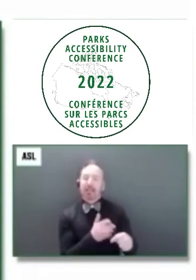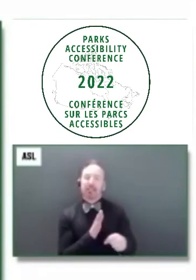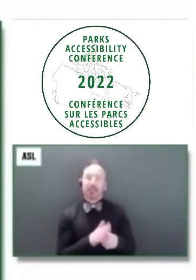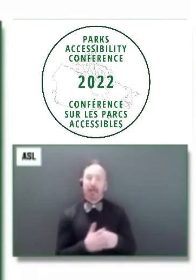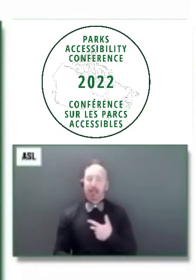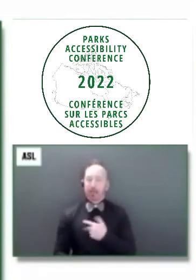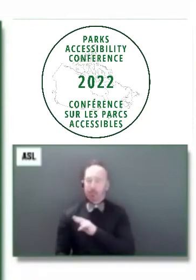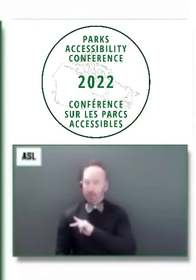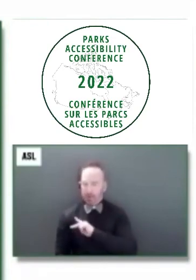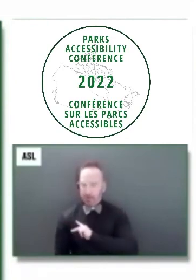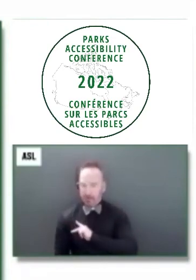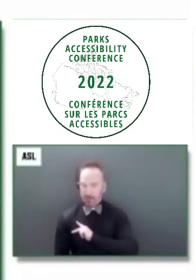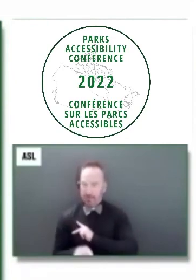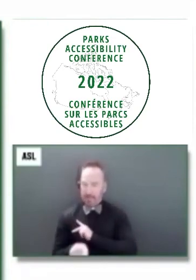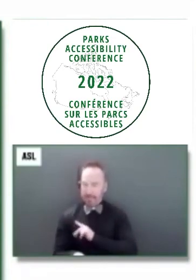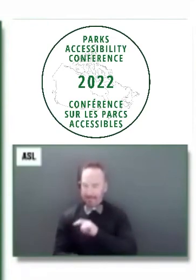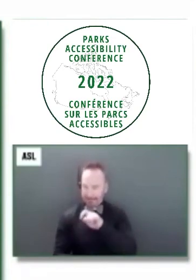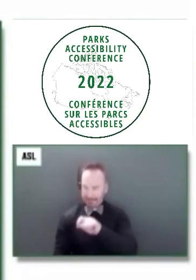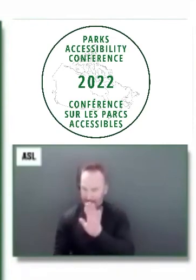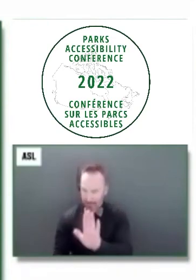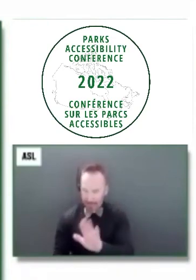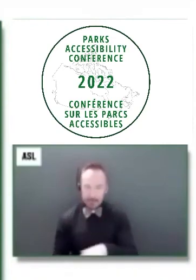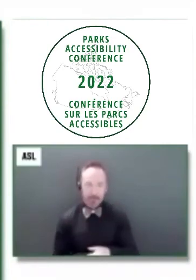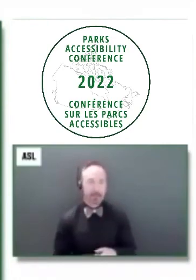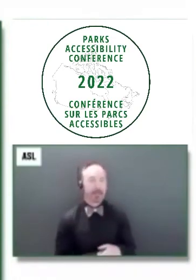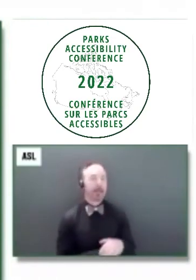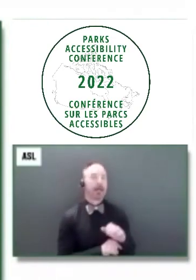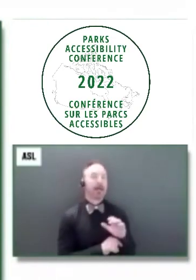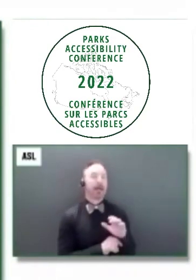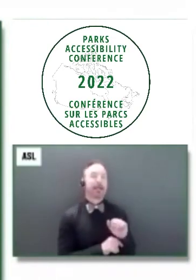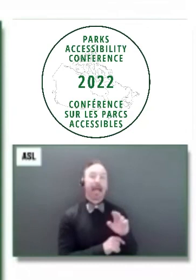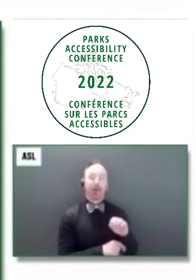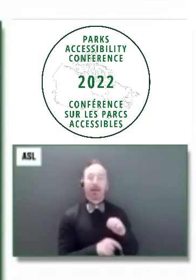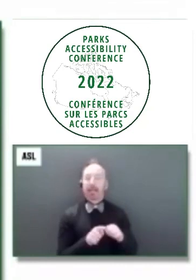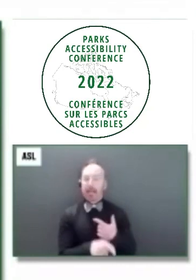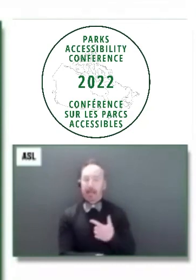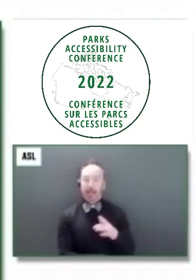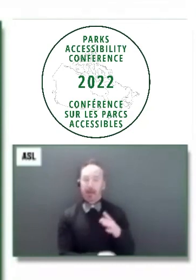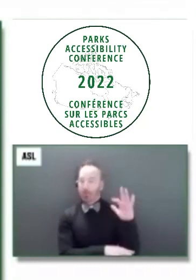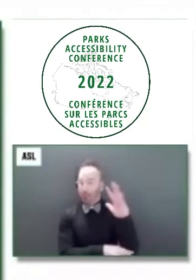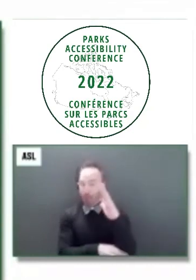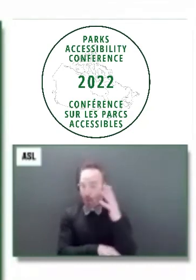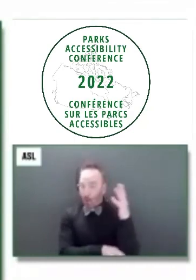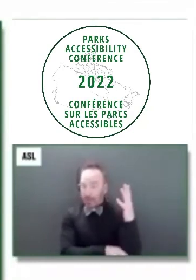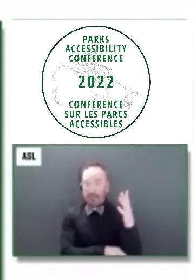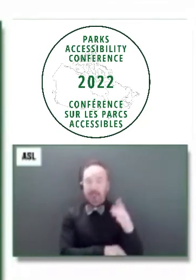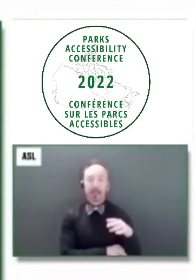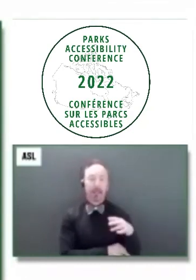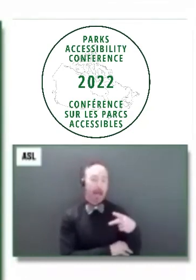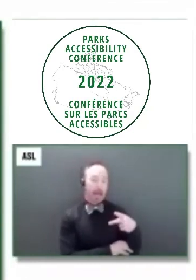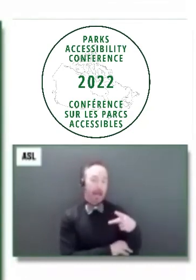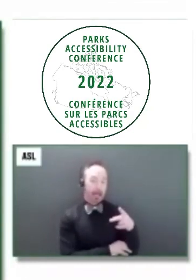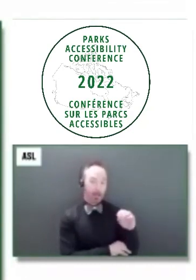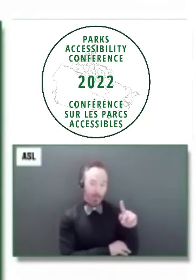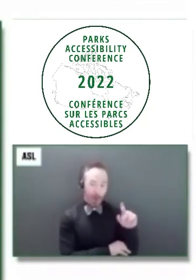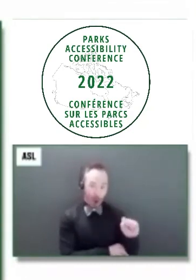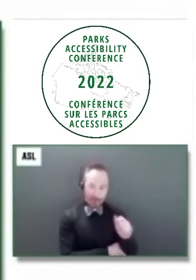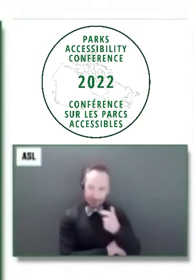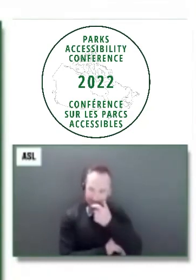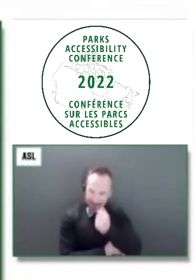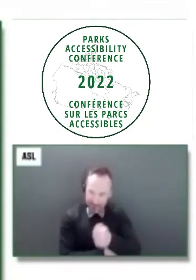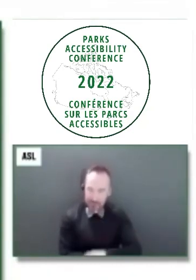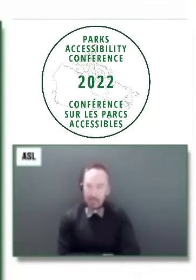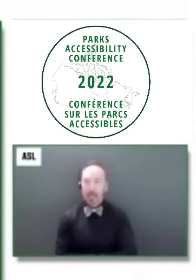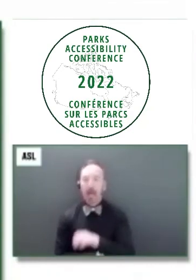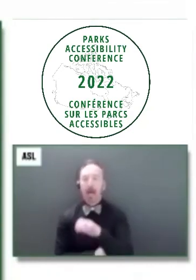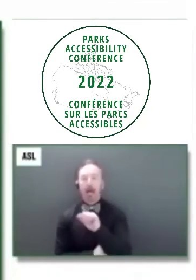her group's innovative idea of forest bathing pods was interesting, and Karina's idea of a quiet hour